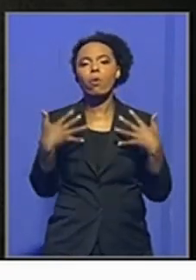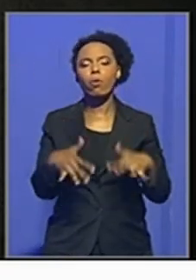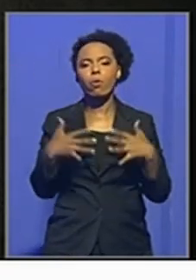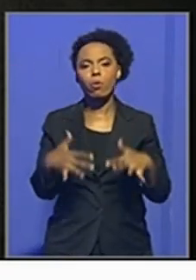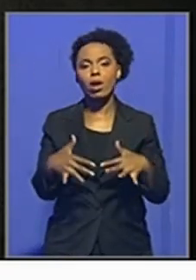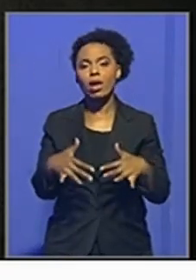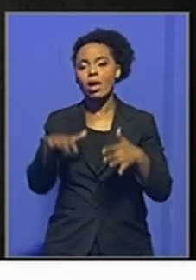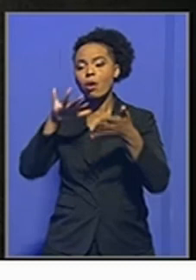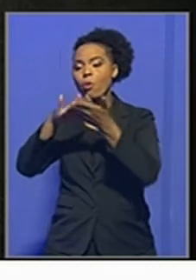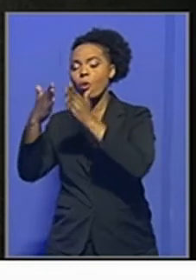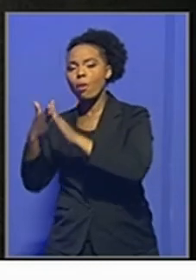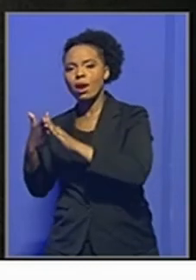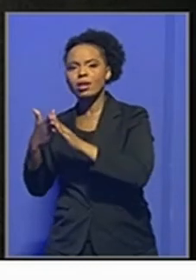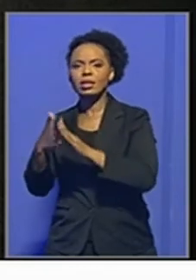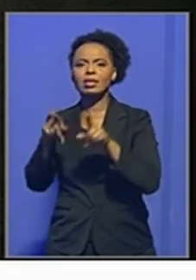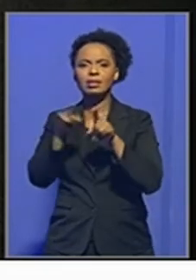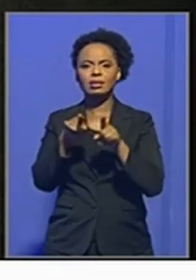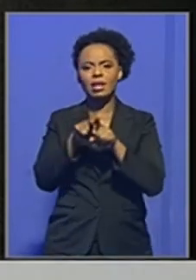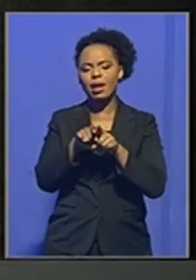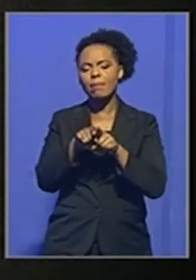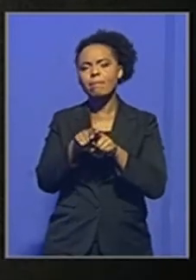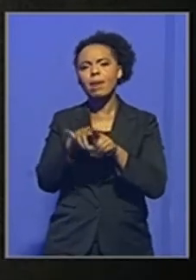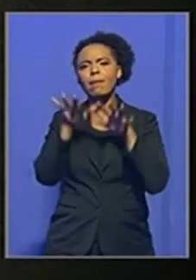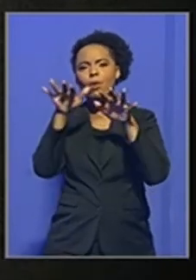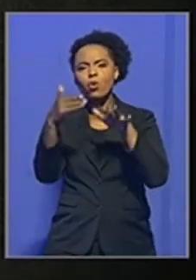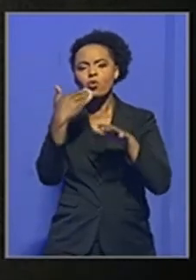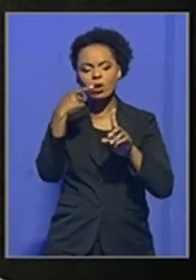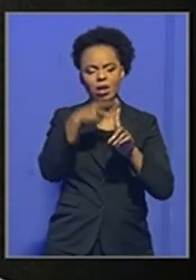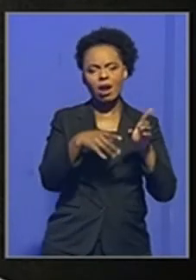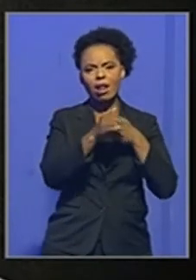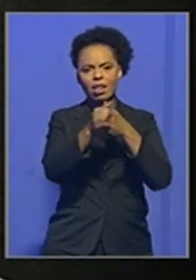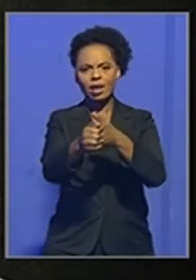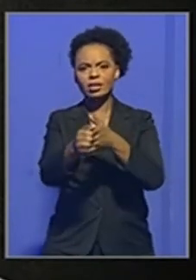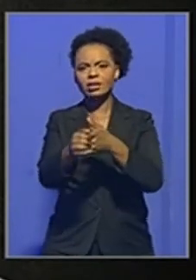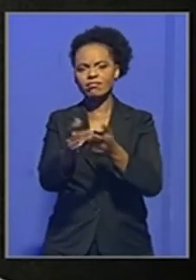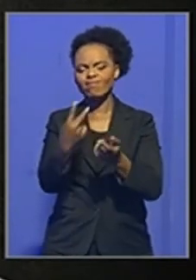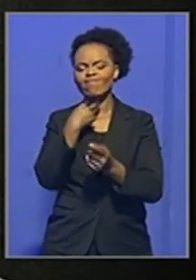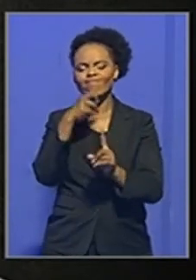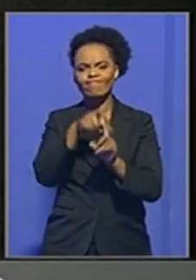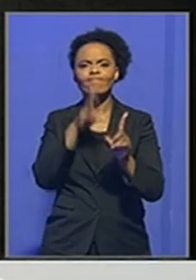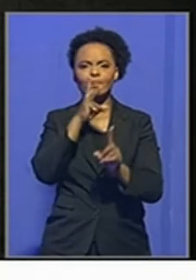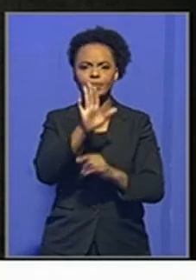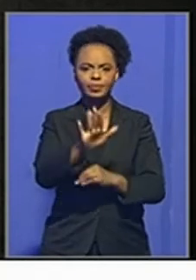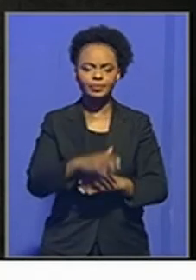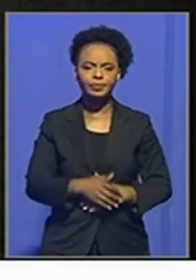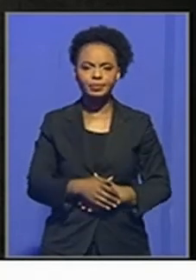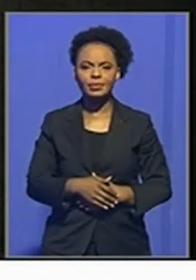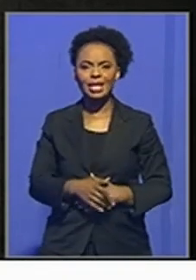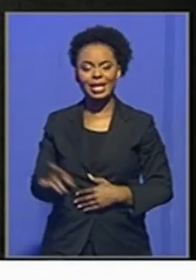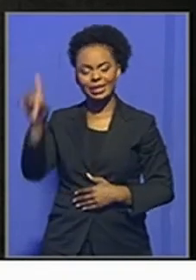people who he has been leading will not feel that great loss. This is indeed a very sad